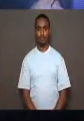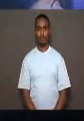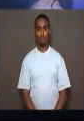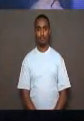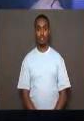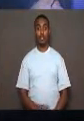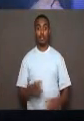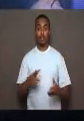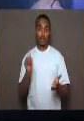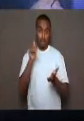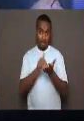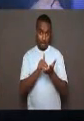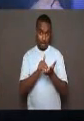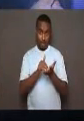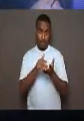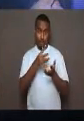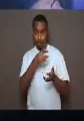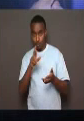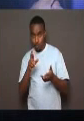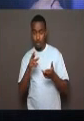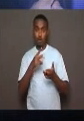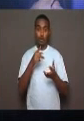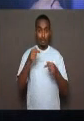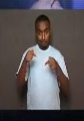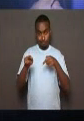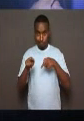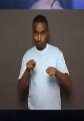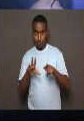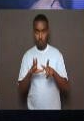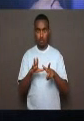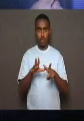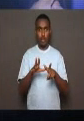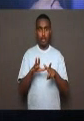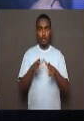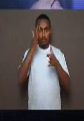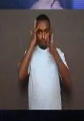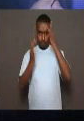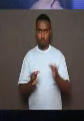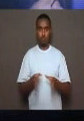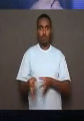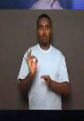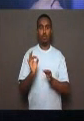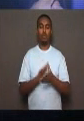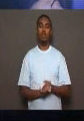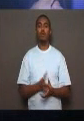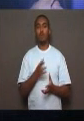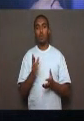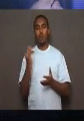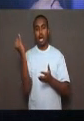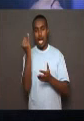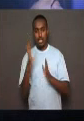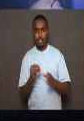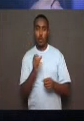A reviewer or critic is a person who judges the merits of literary, artistic,